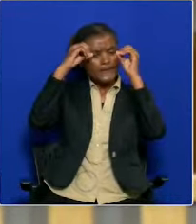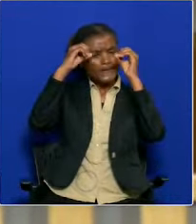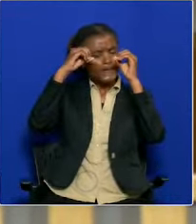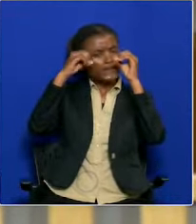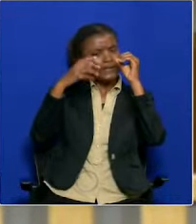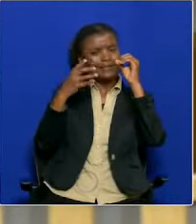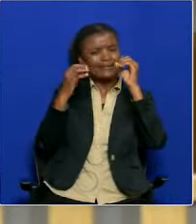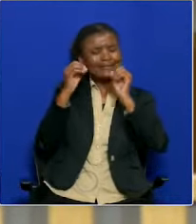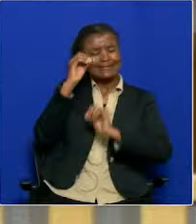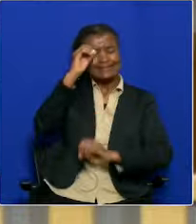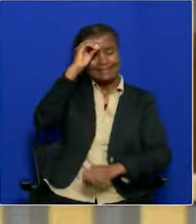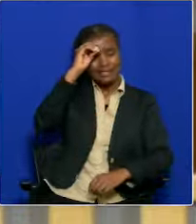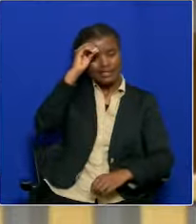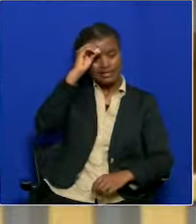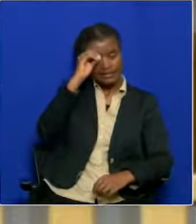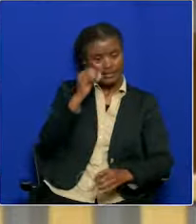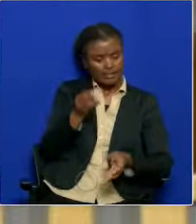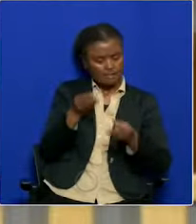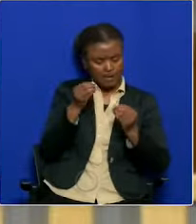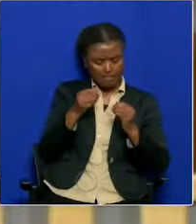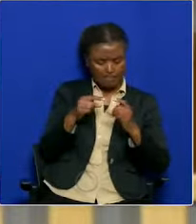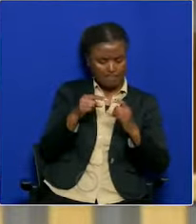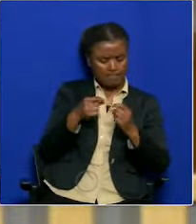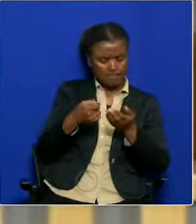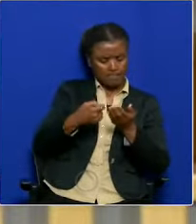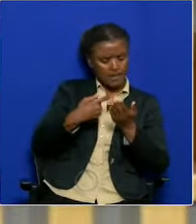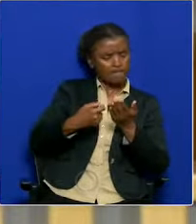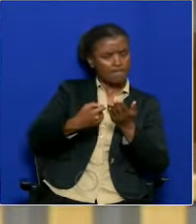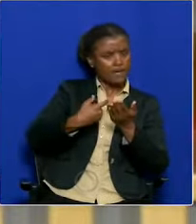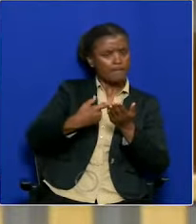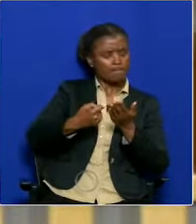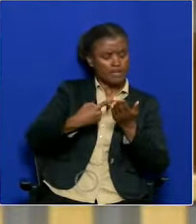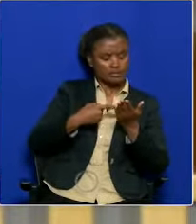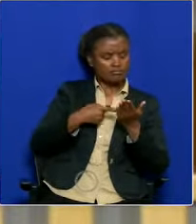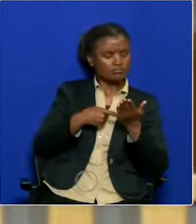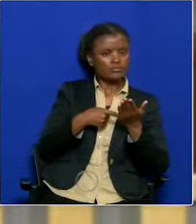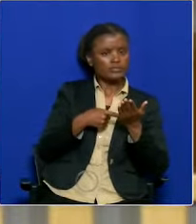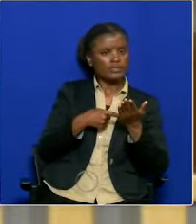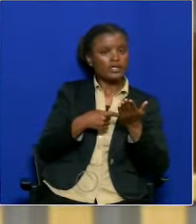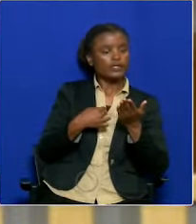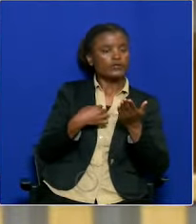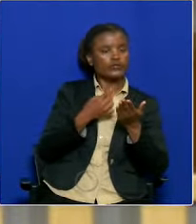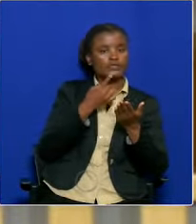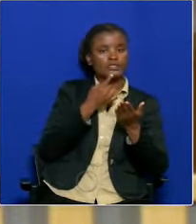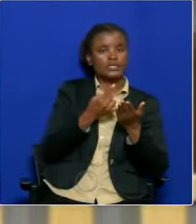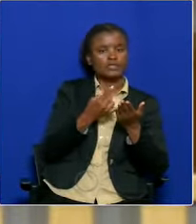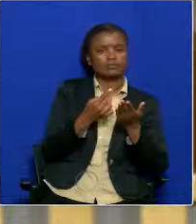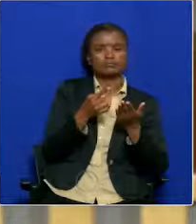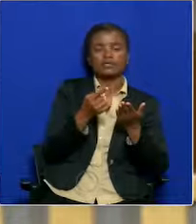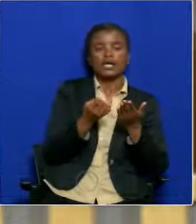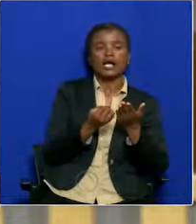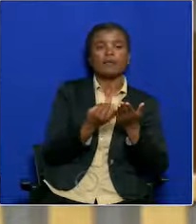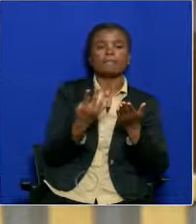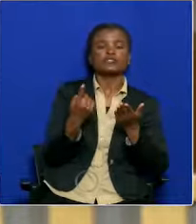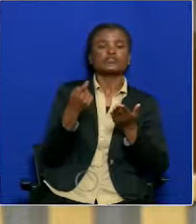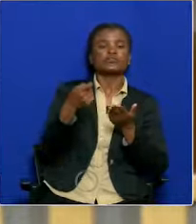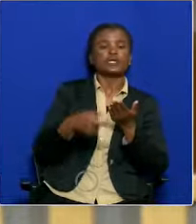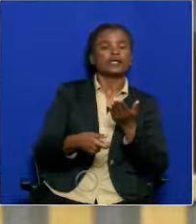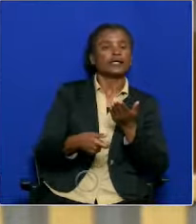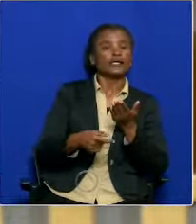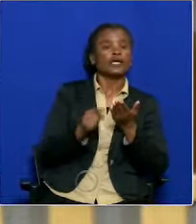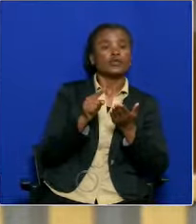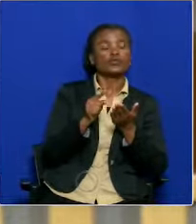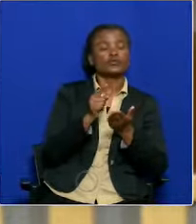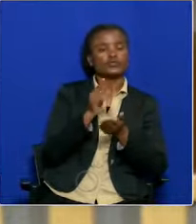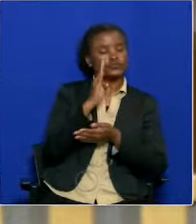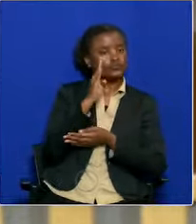they are receiving something so specific, it's not to say what is the amount paid. It is to say, why have